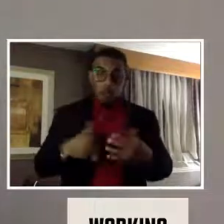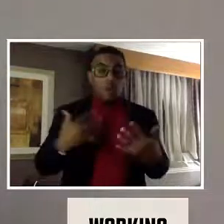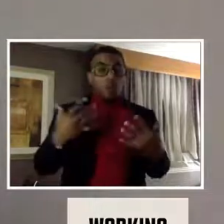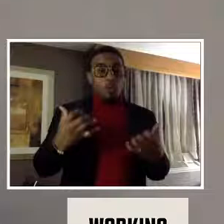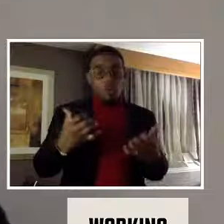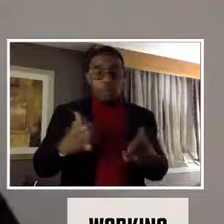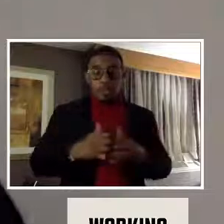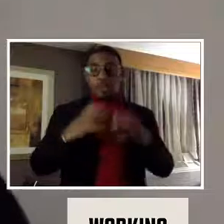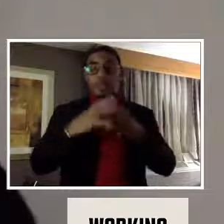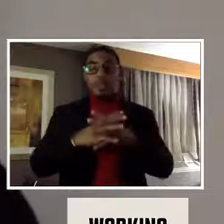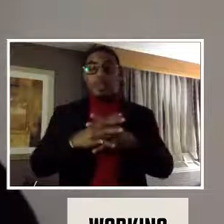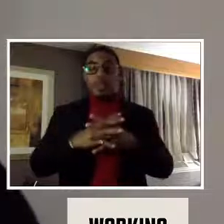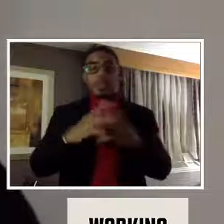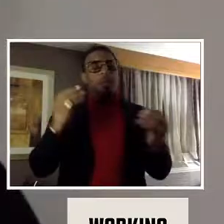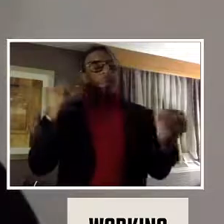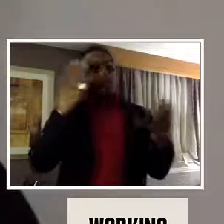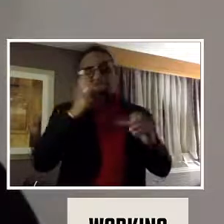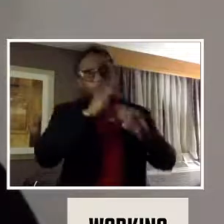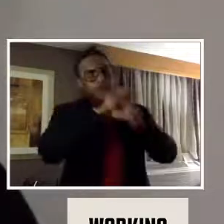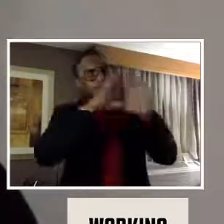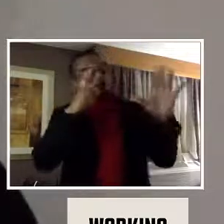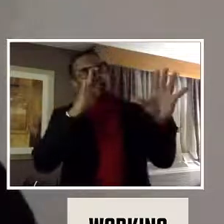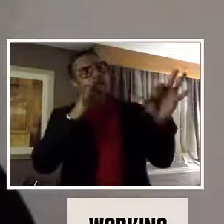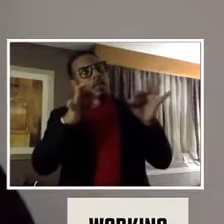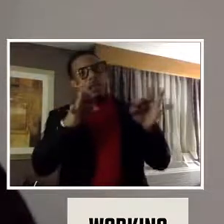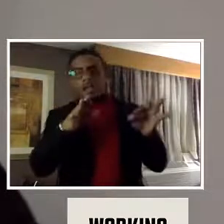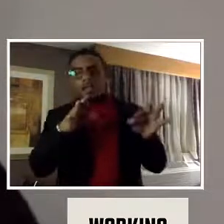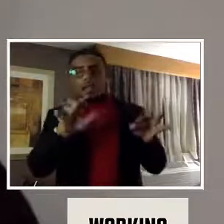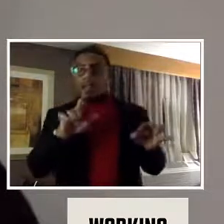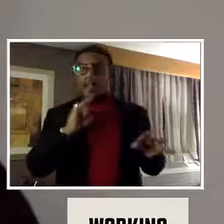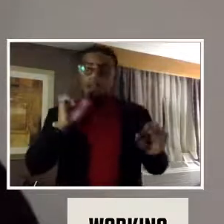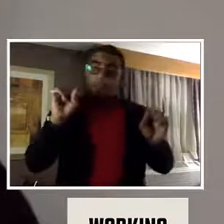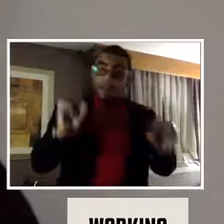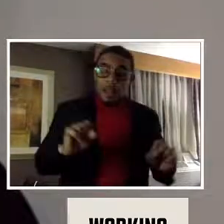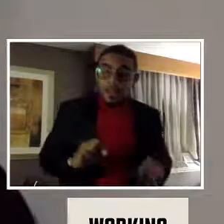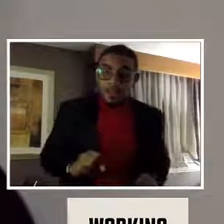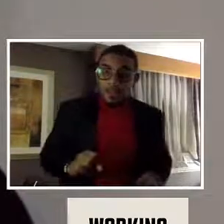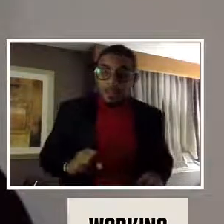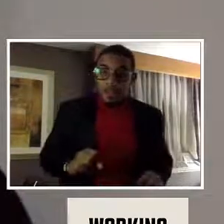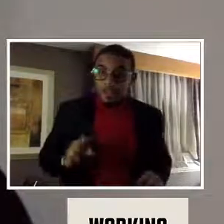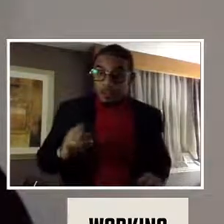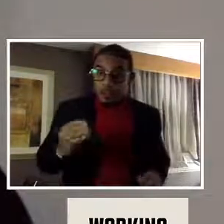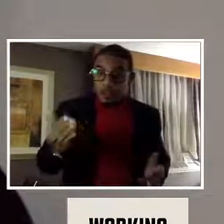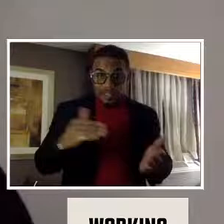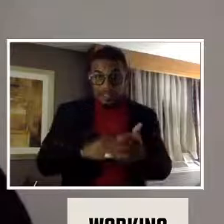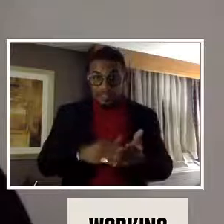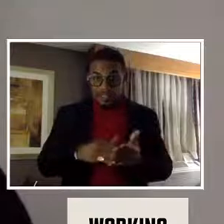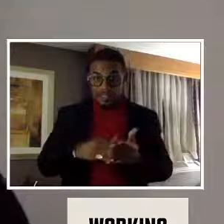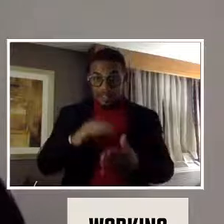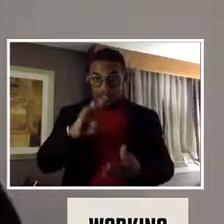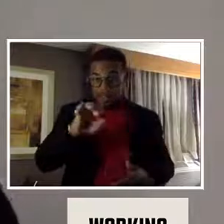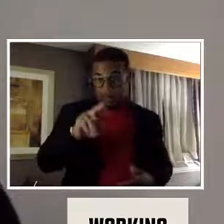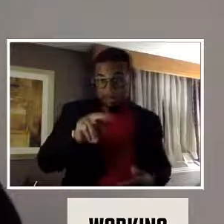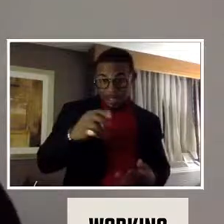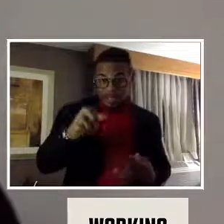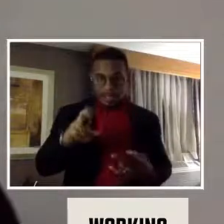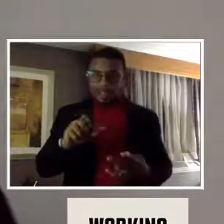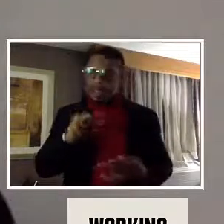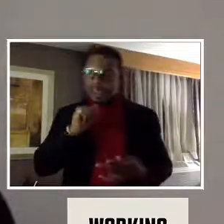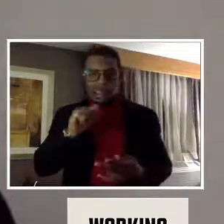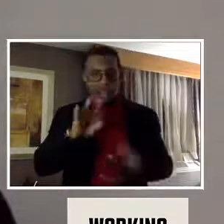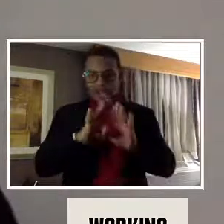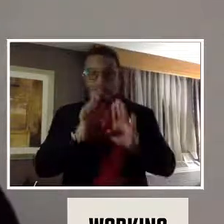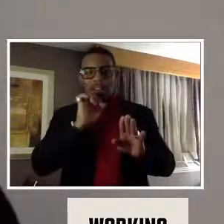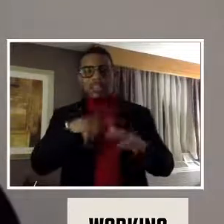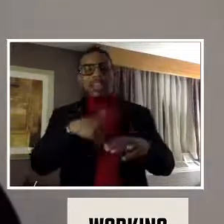want to build, this beautiful vision that was articulated that is possible. So again, Biden and Harris are not the door, they